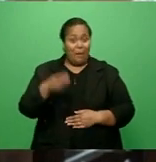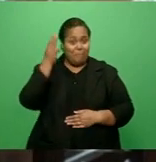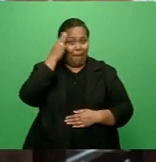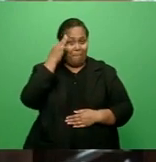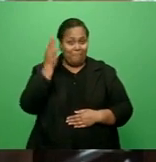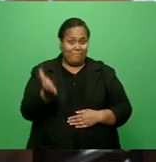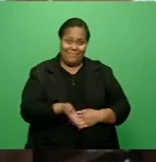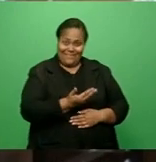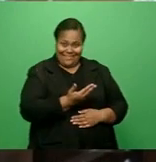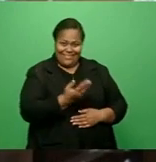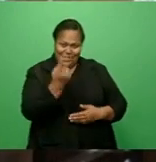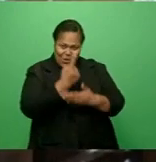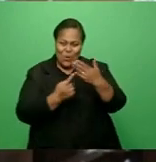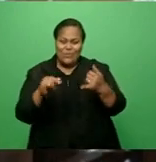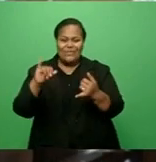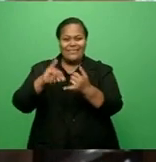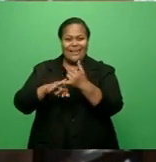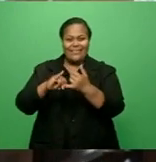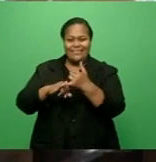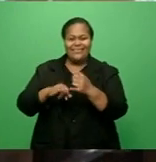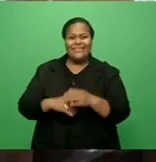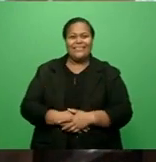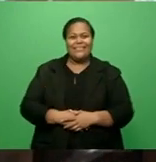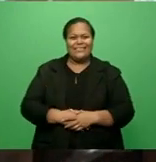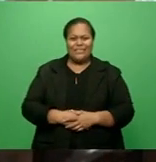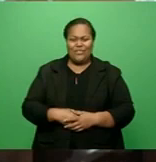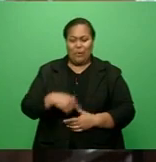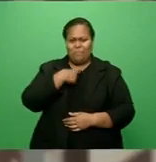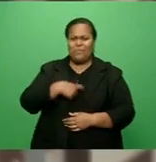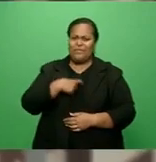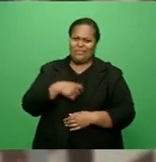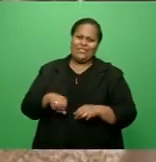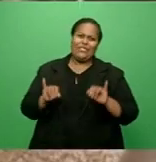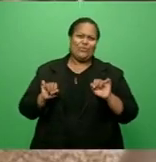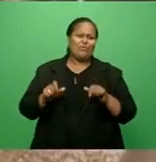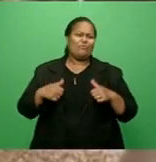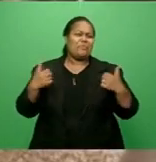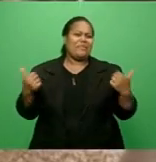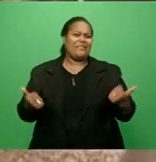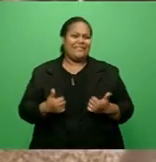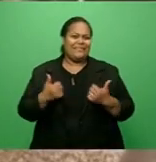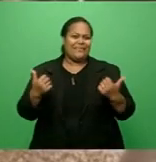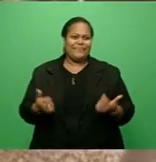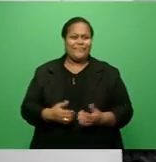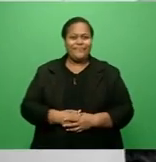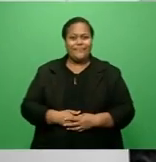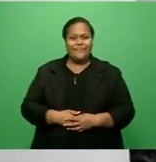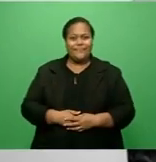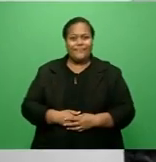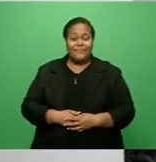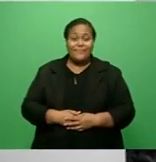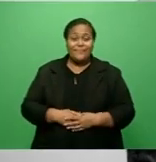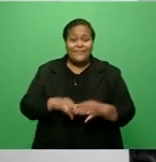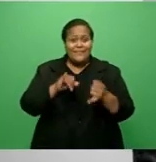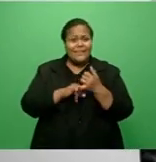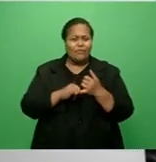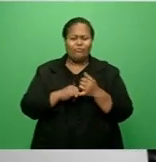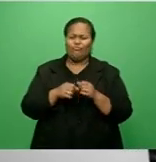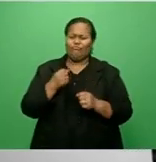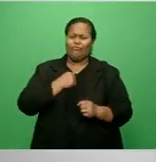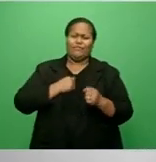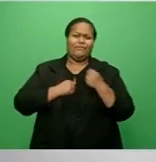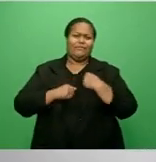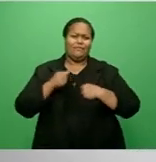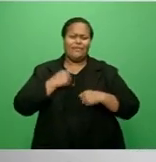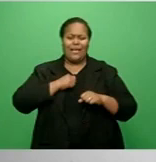know that he's come through a lot personally. He's a person that would struggle and hide his